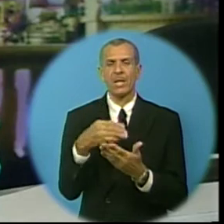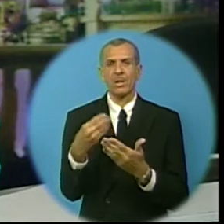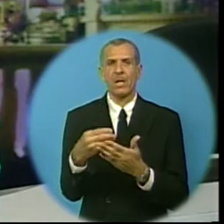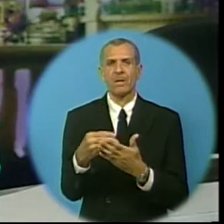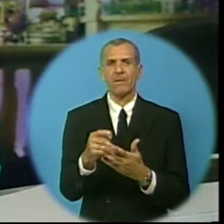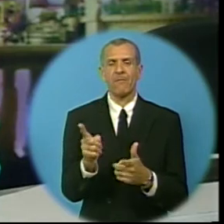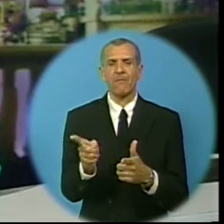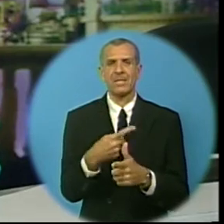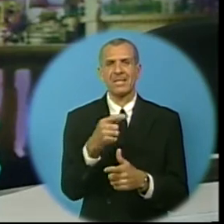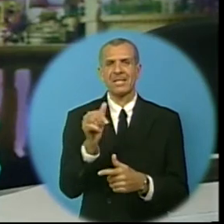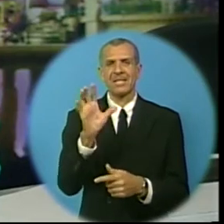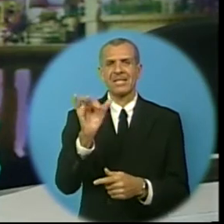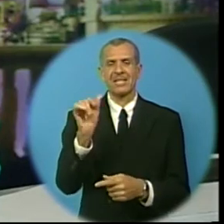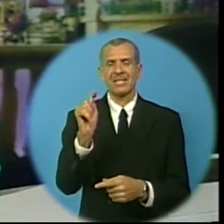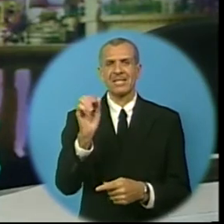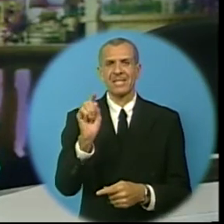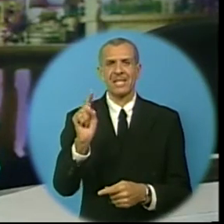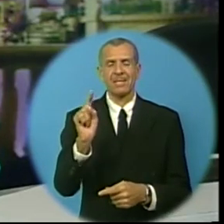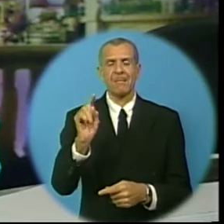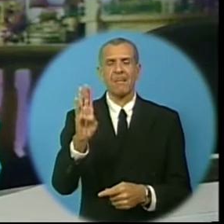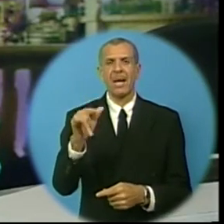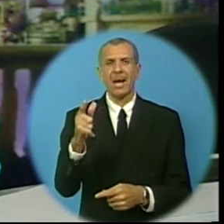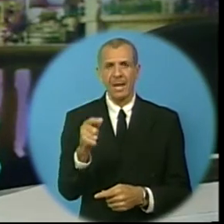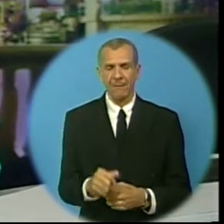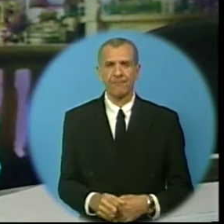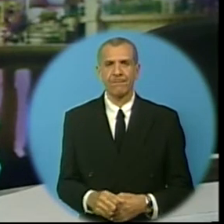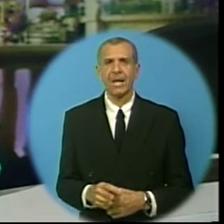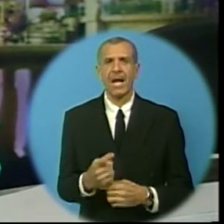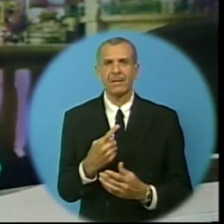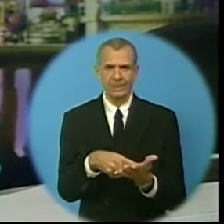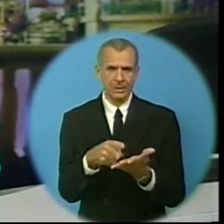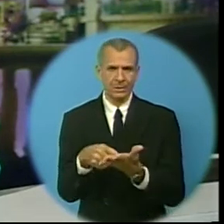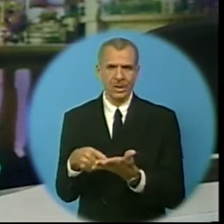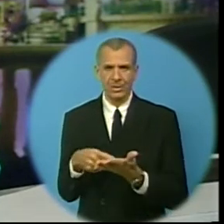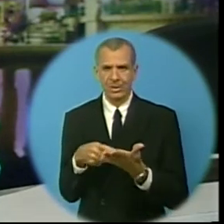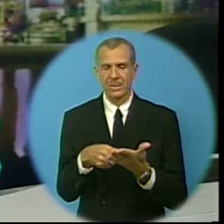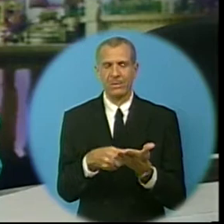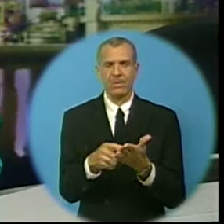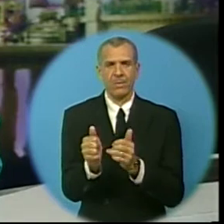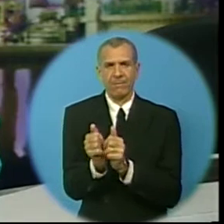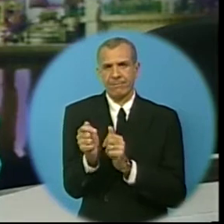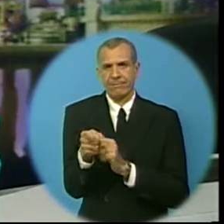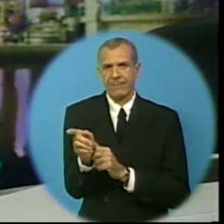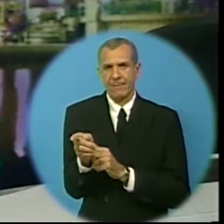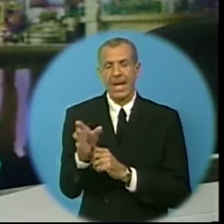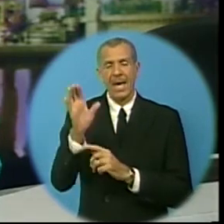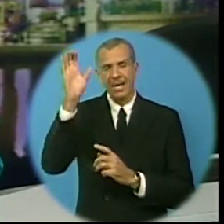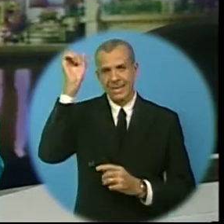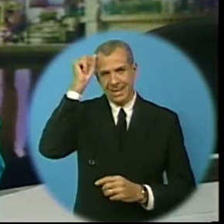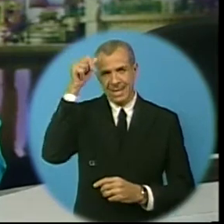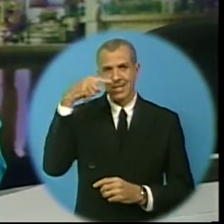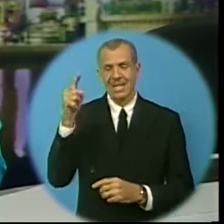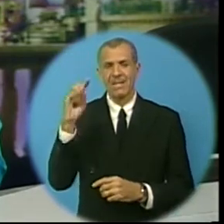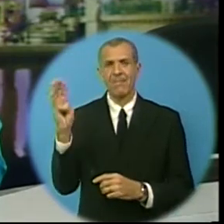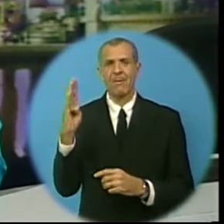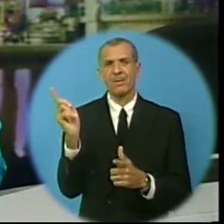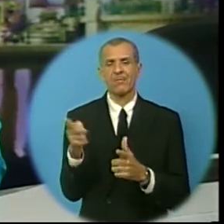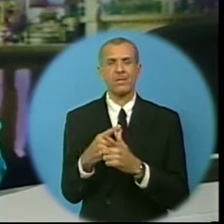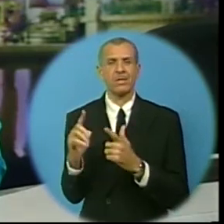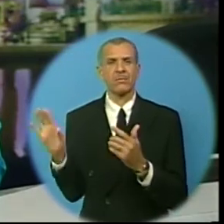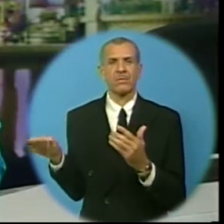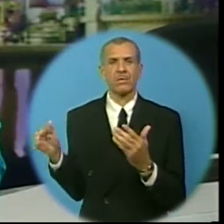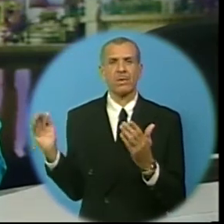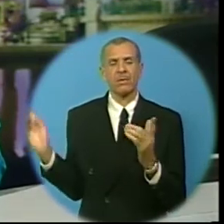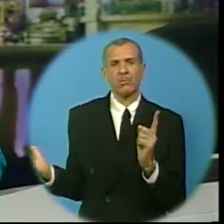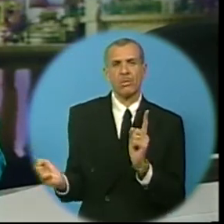Citizens Bank to access CAF's membership following talks with that institution. Mr. Sinclair says Barbados was first approached